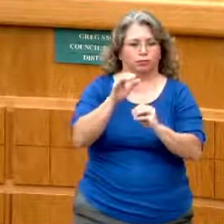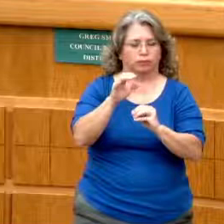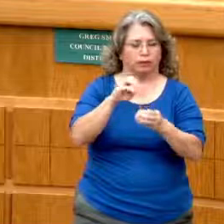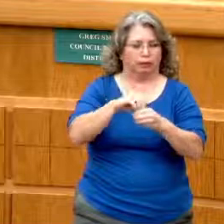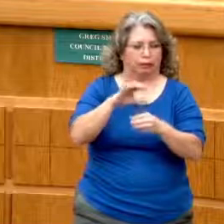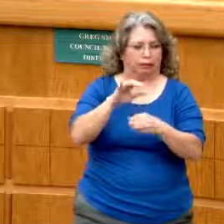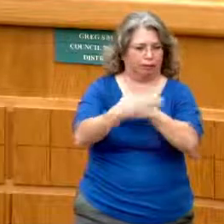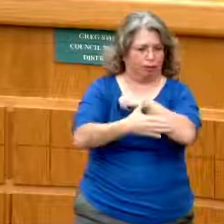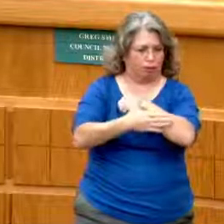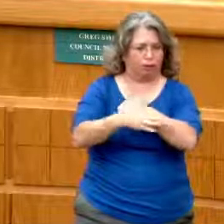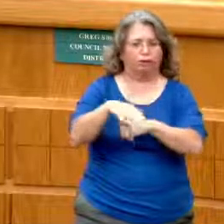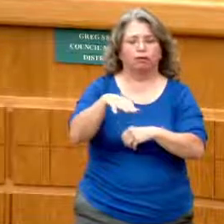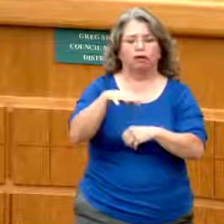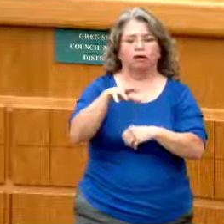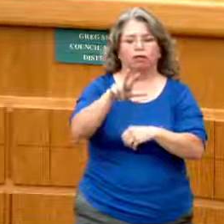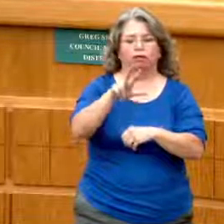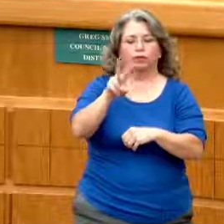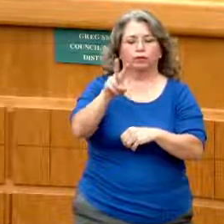is